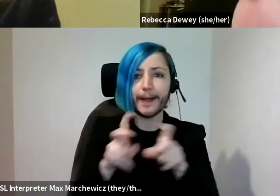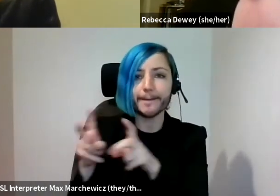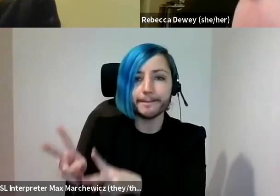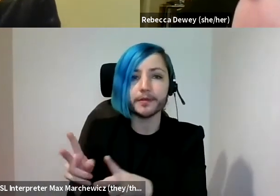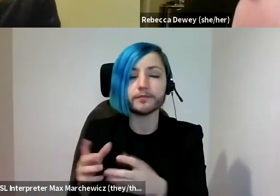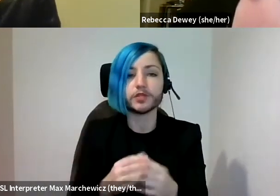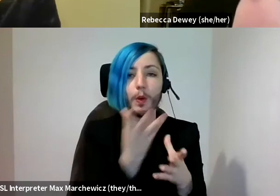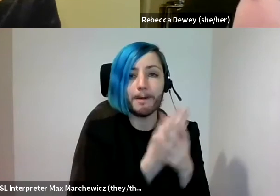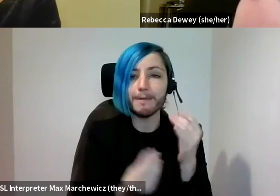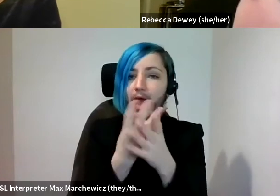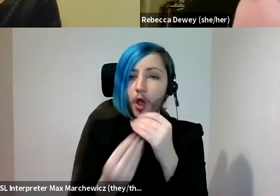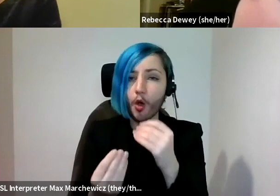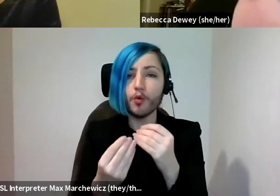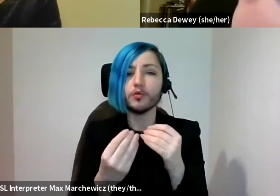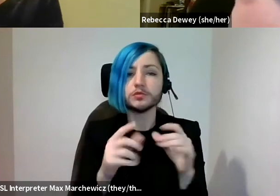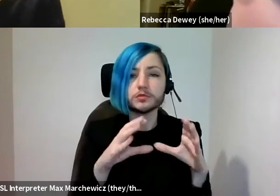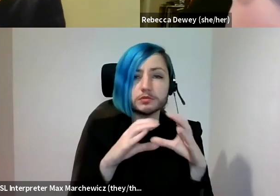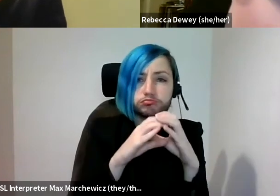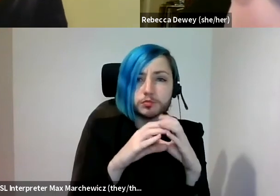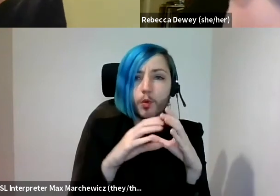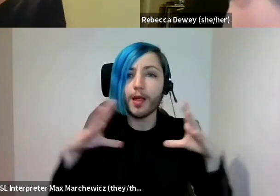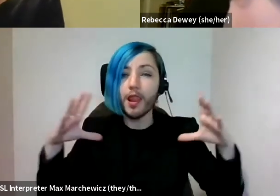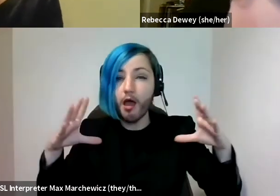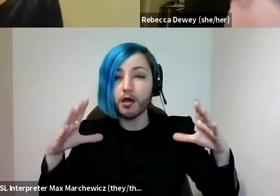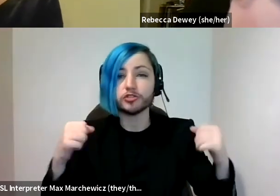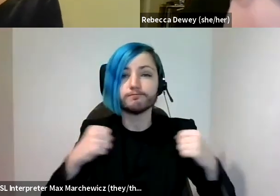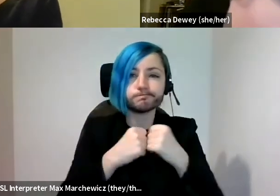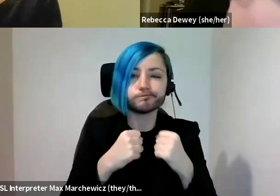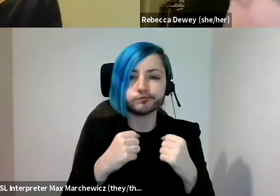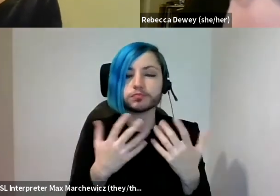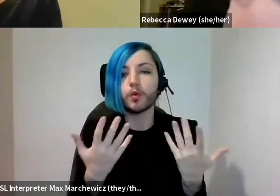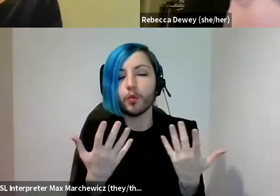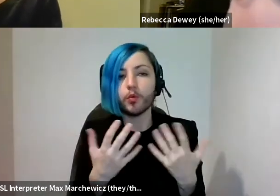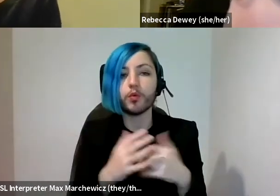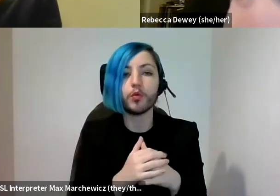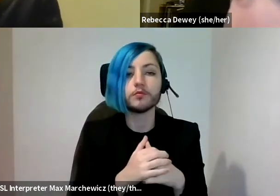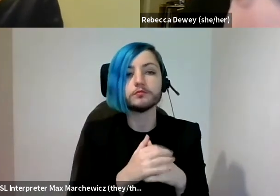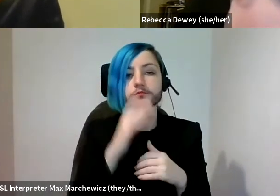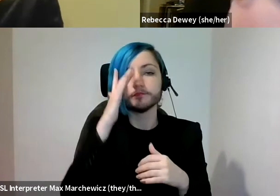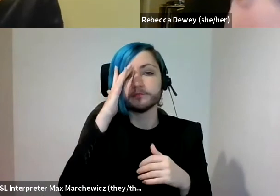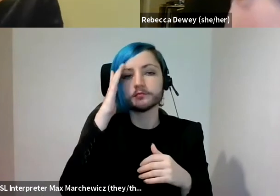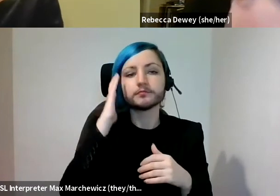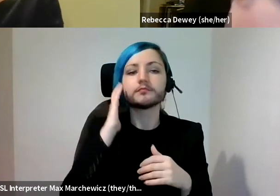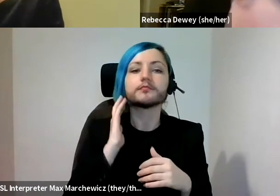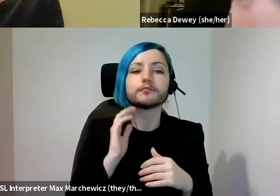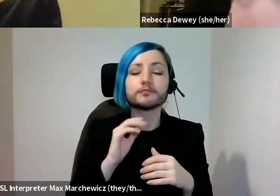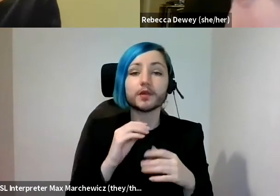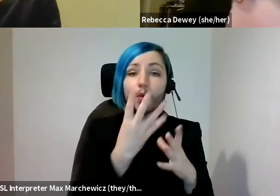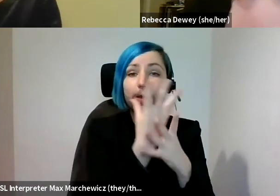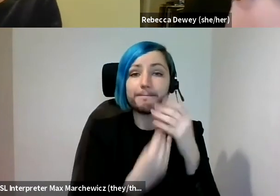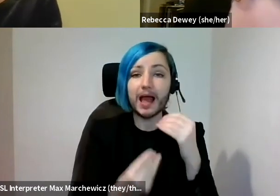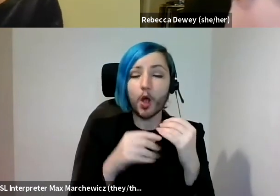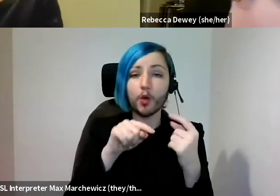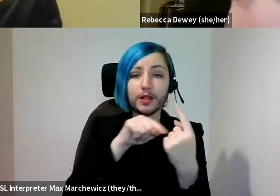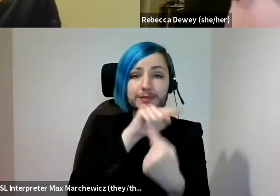black holes of different sizes colliding, excuse me, black holes, whether or not they're spinning, whether one's spinning,